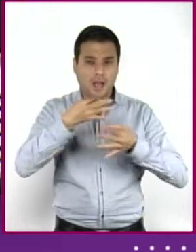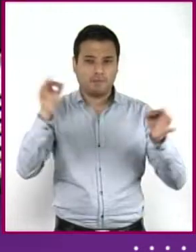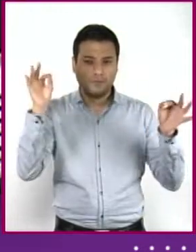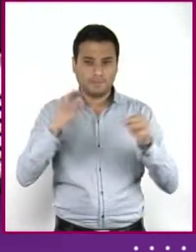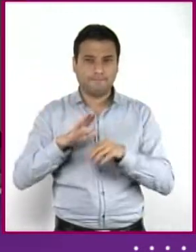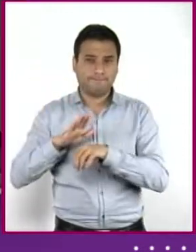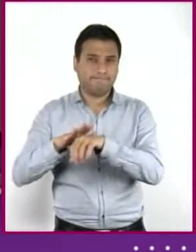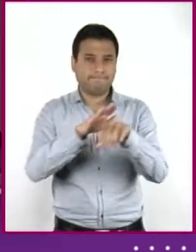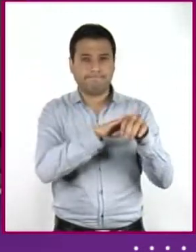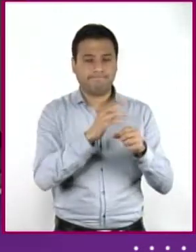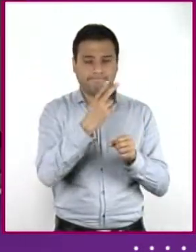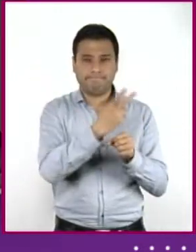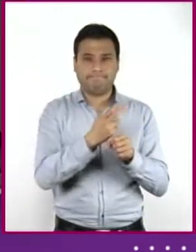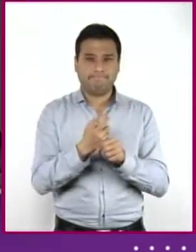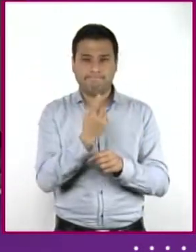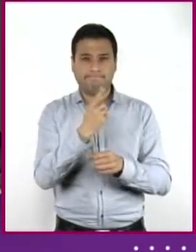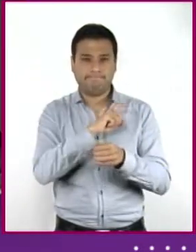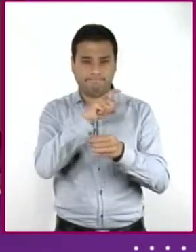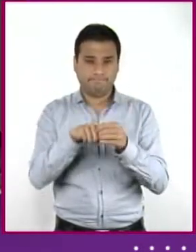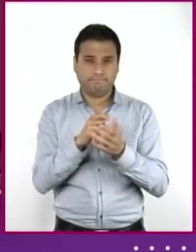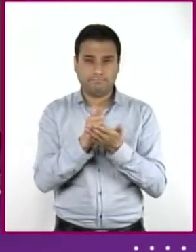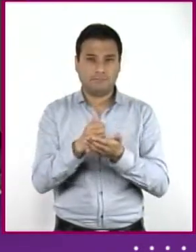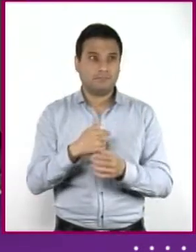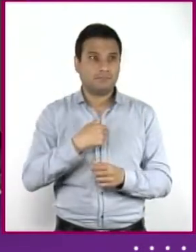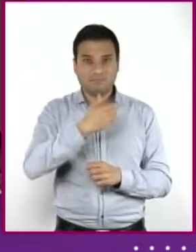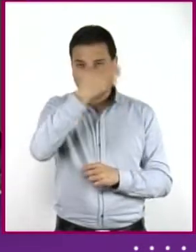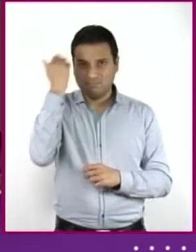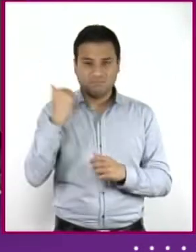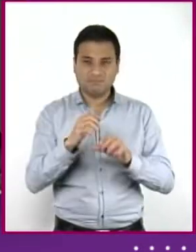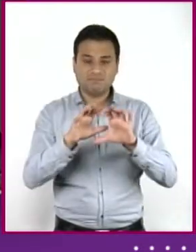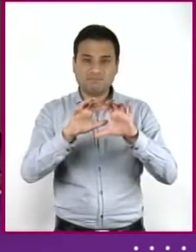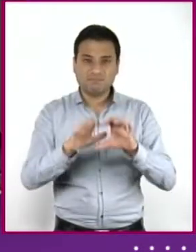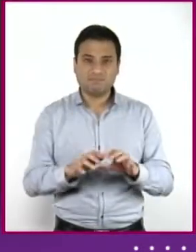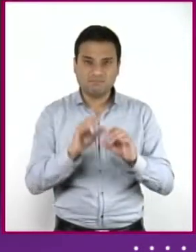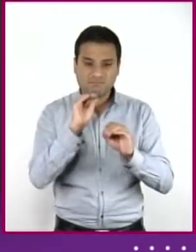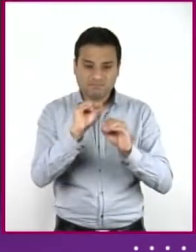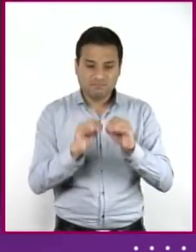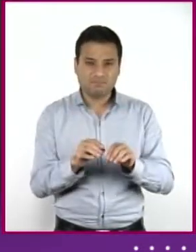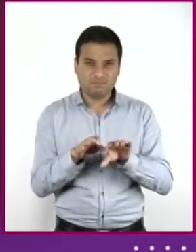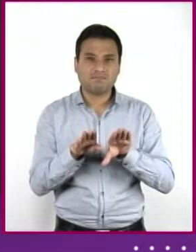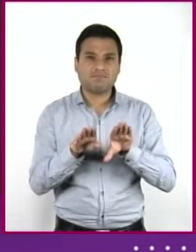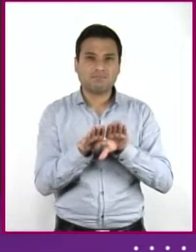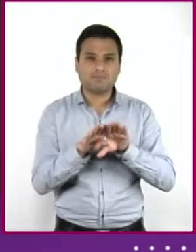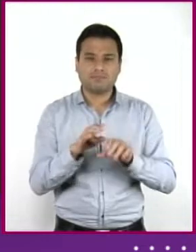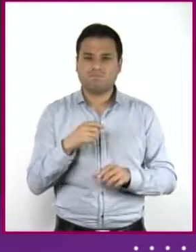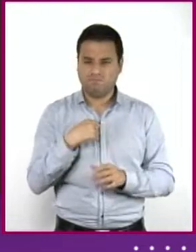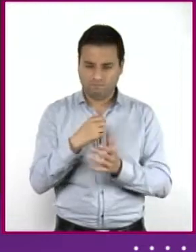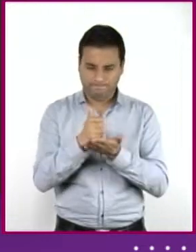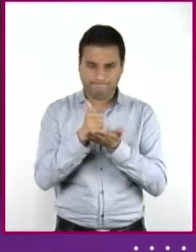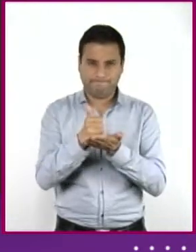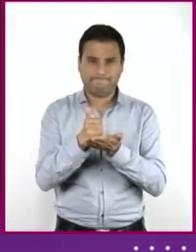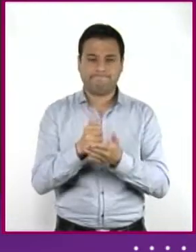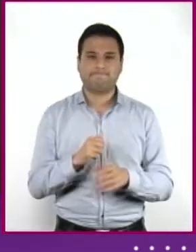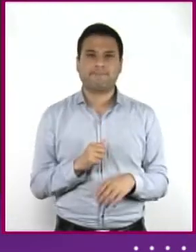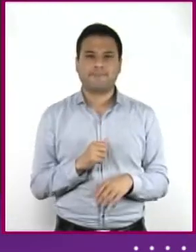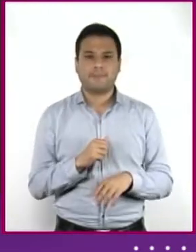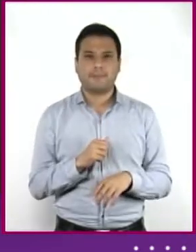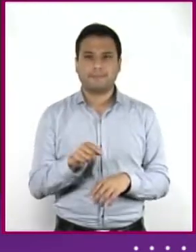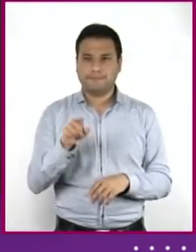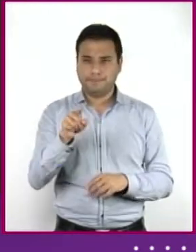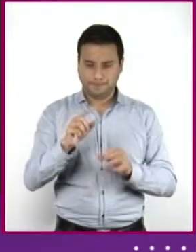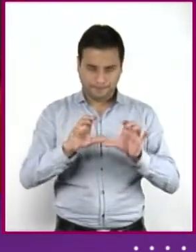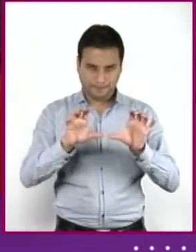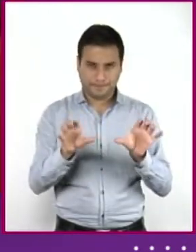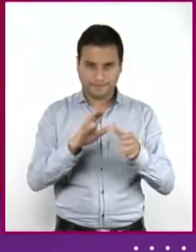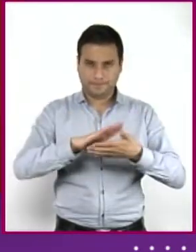But I don't know how to write an advertisement. I can help you. Get on your